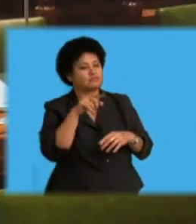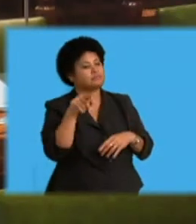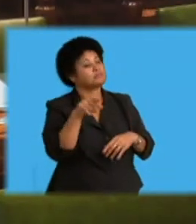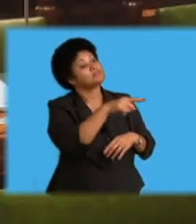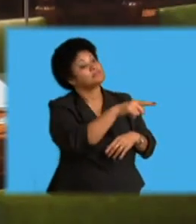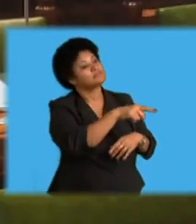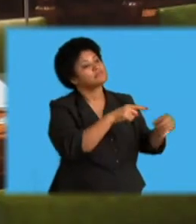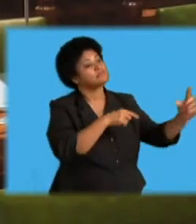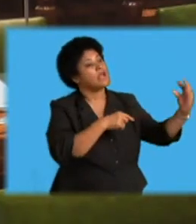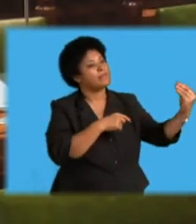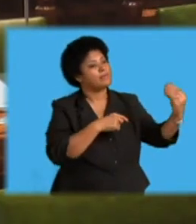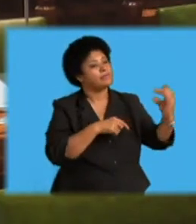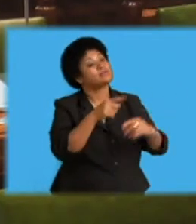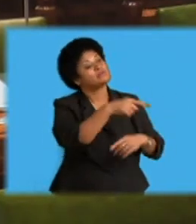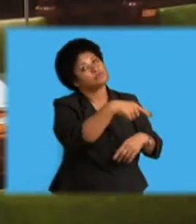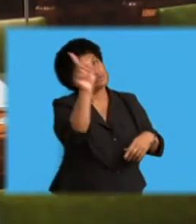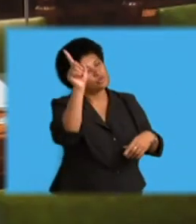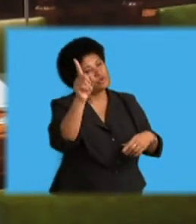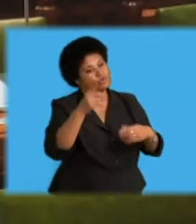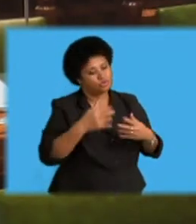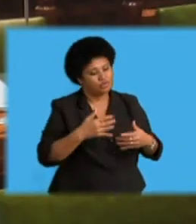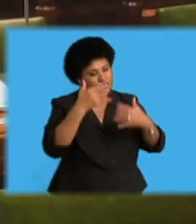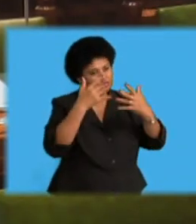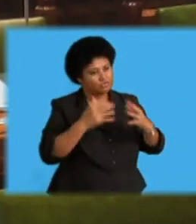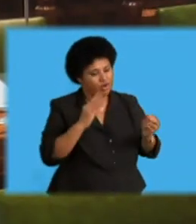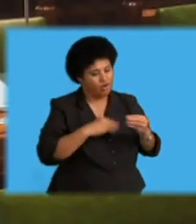Speaker, in 20 or 30 years' time,